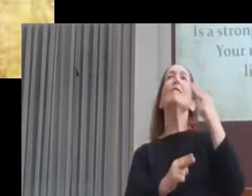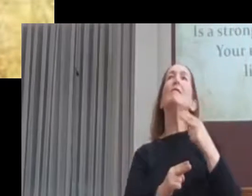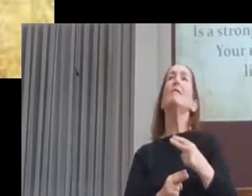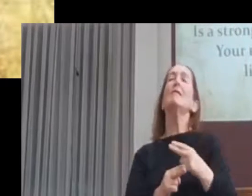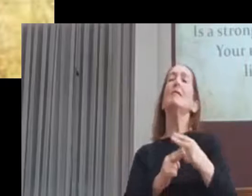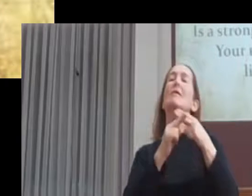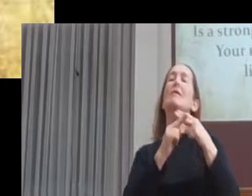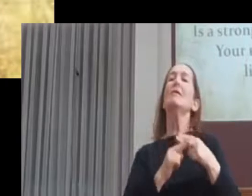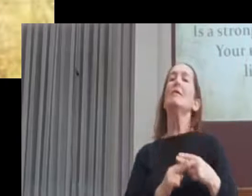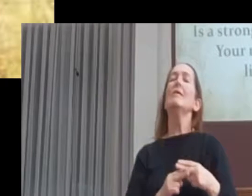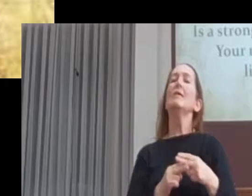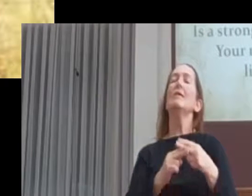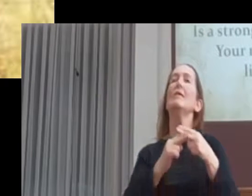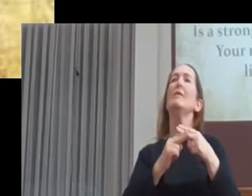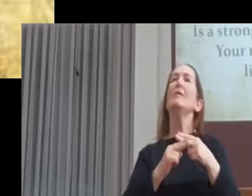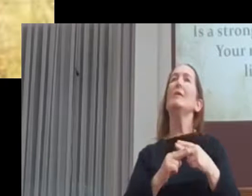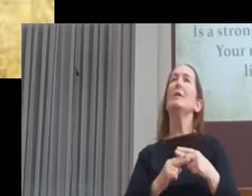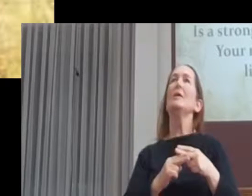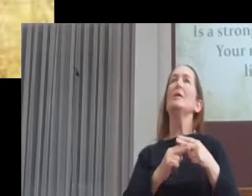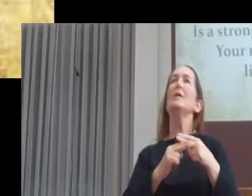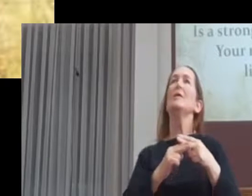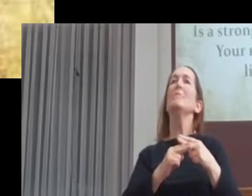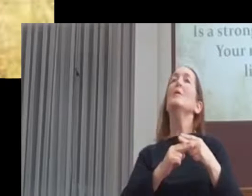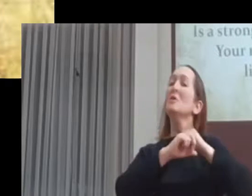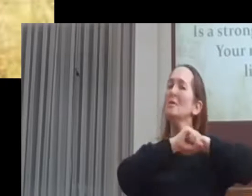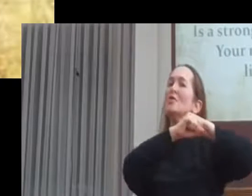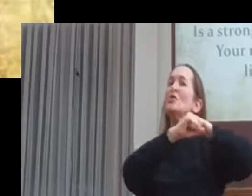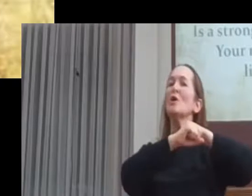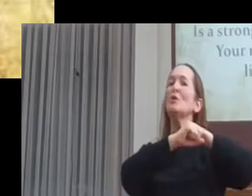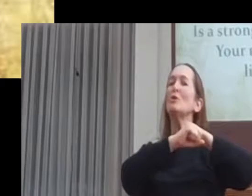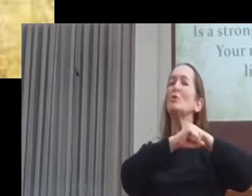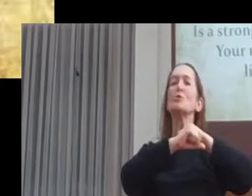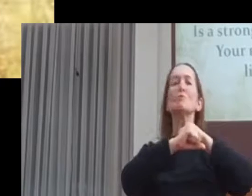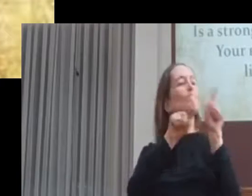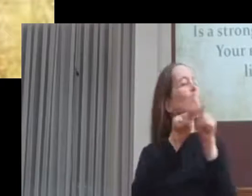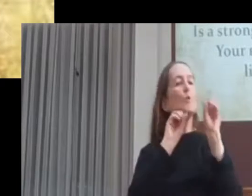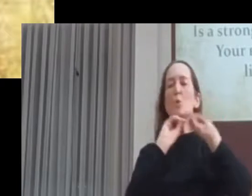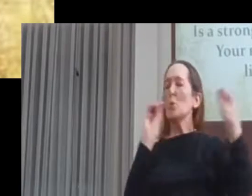strong and mighty tower. Your